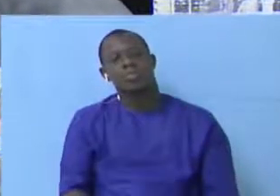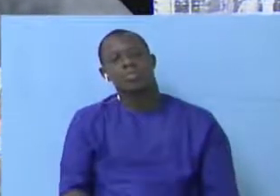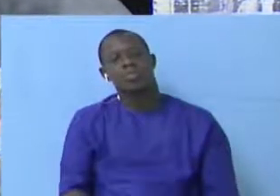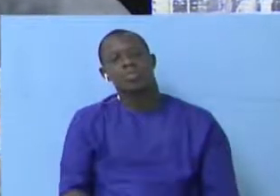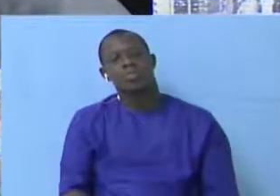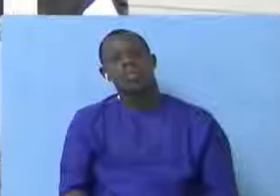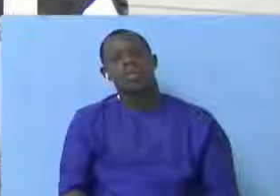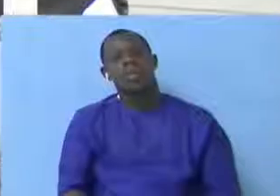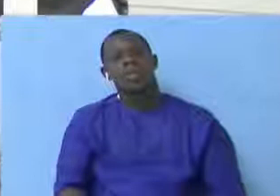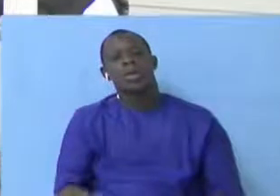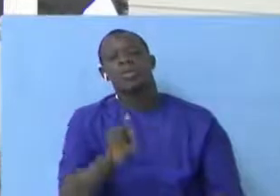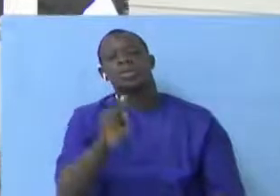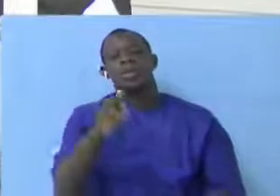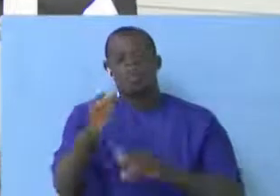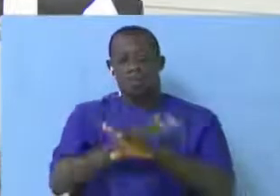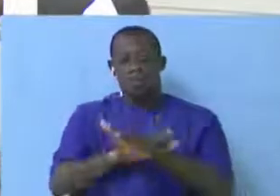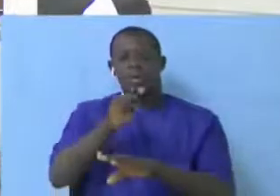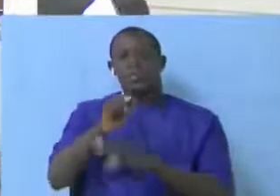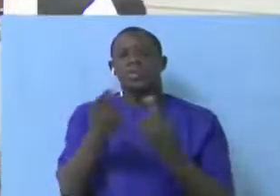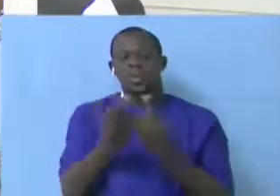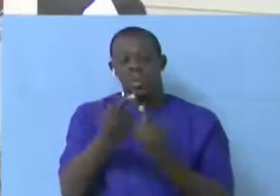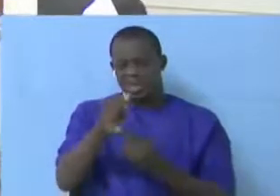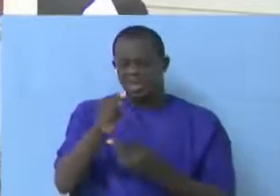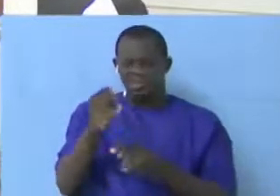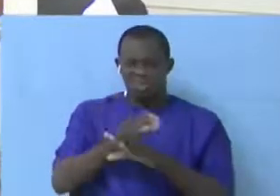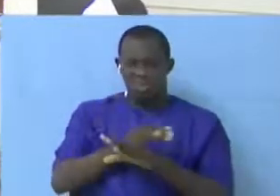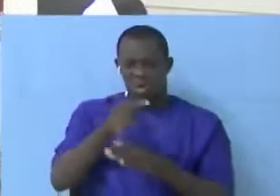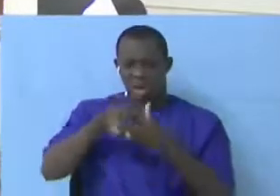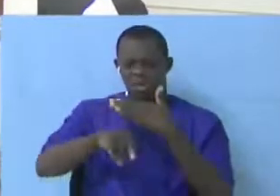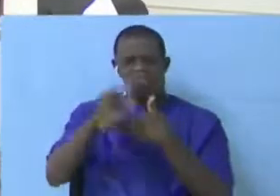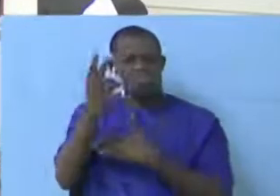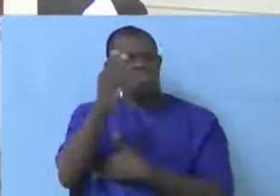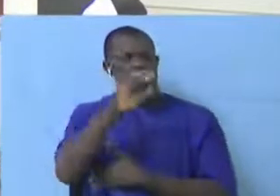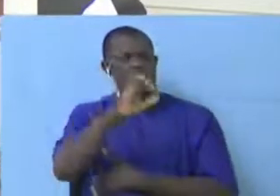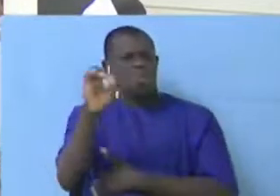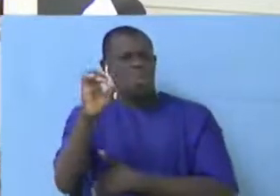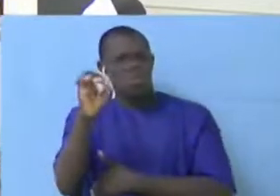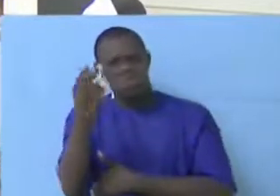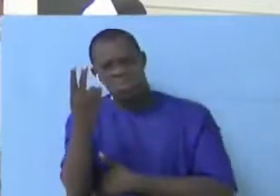was well before that. This was 2002.